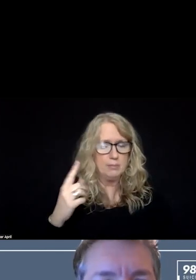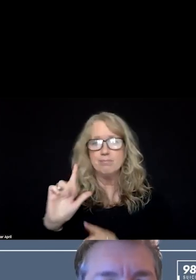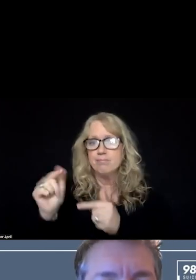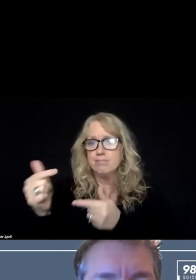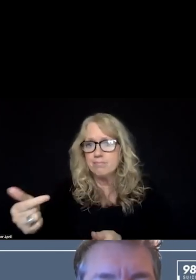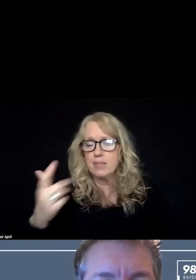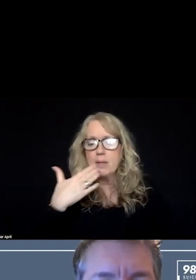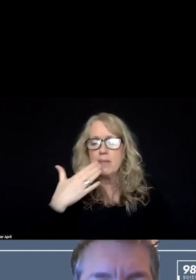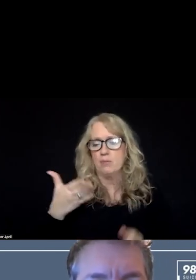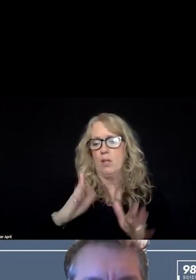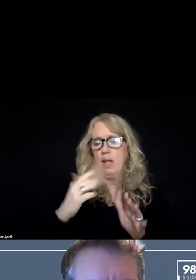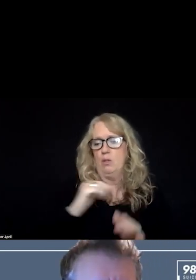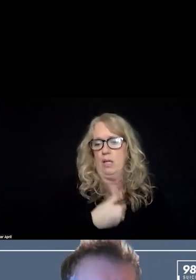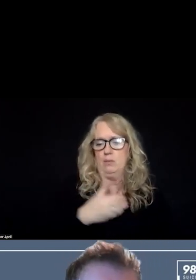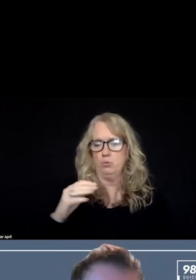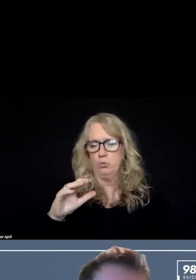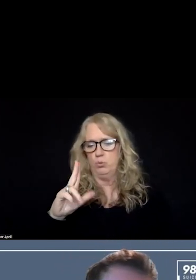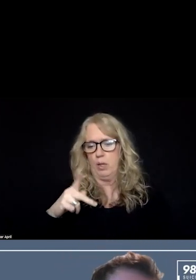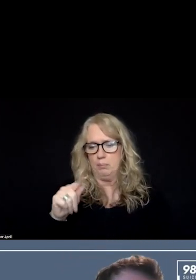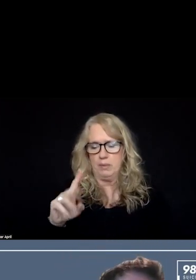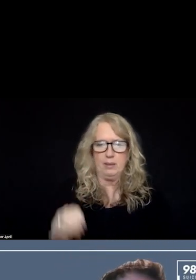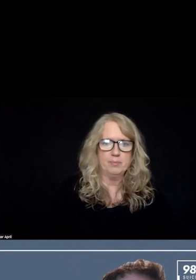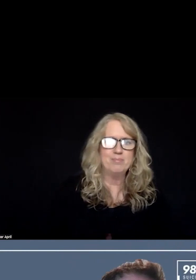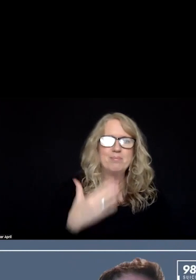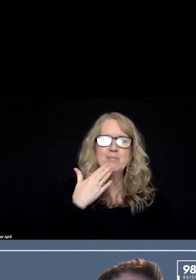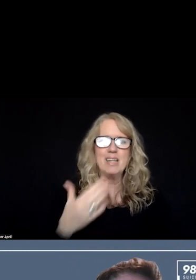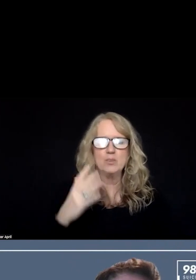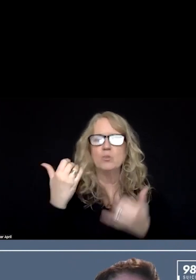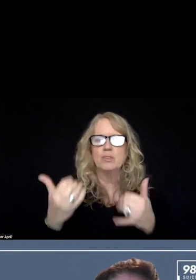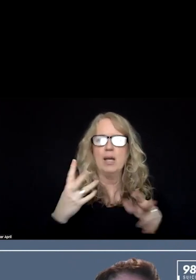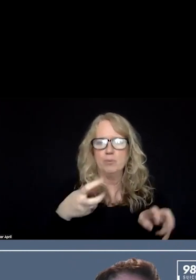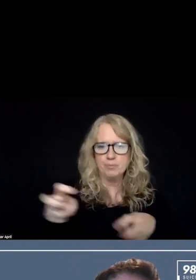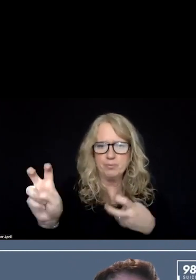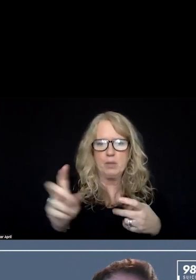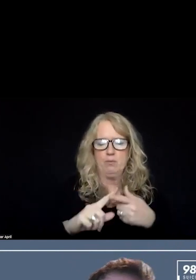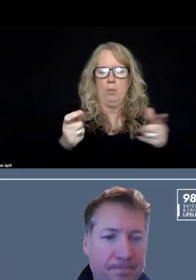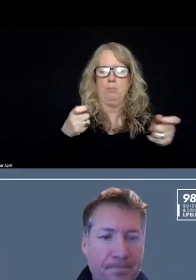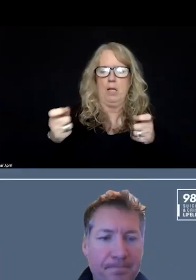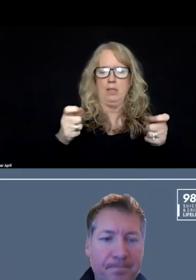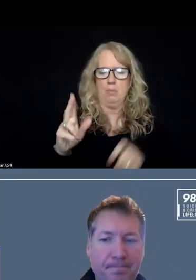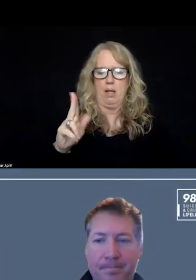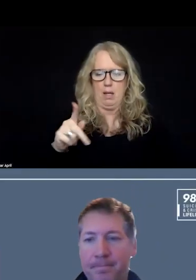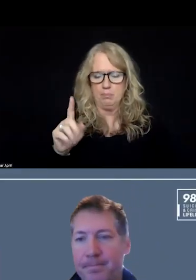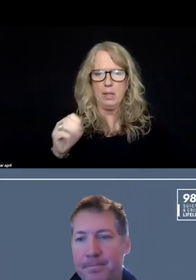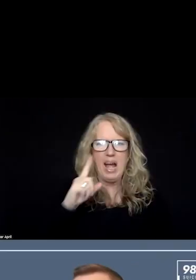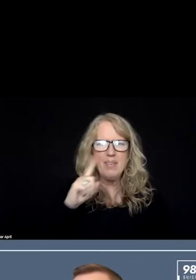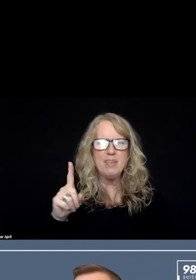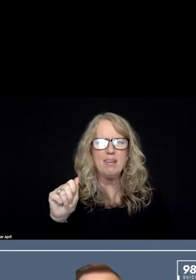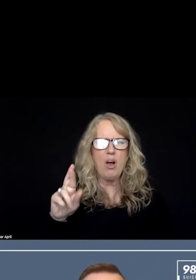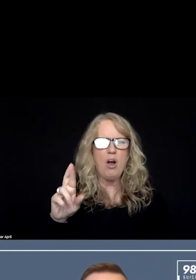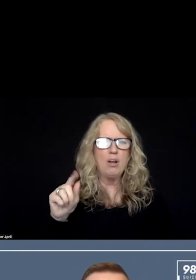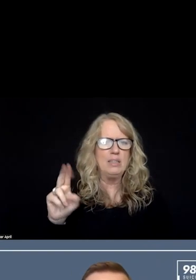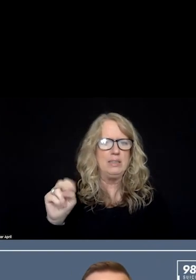and thanks for allowing us to do the update. All right, thanks, James. And now we'll transition over to Najmit for an update from, I believe, Arlene Stevenson.